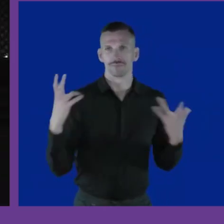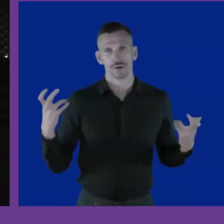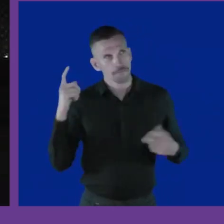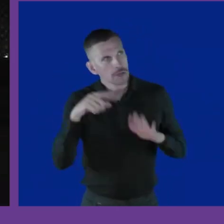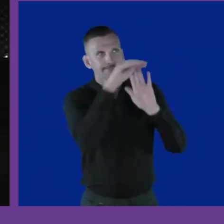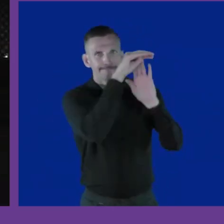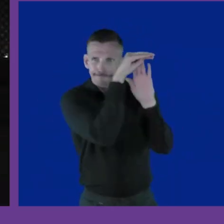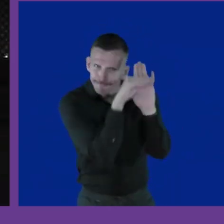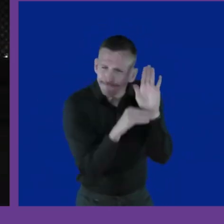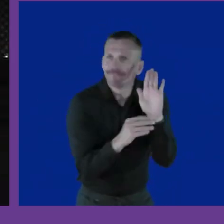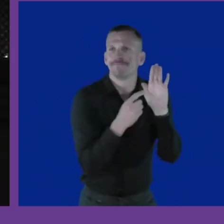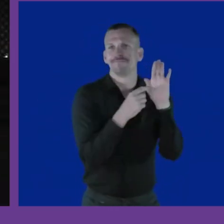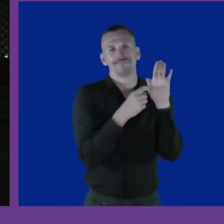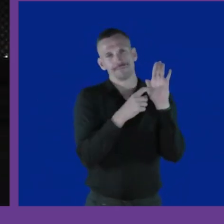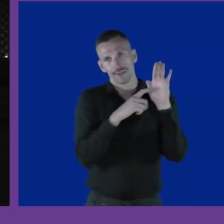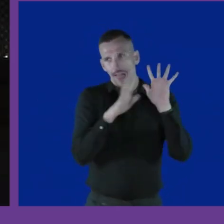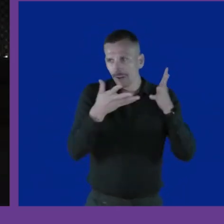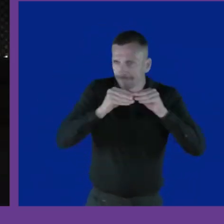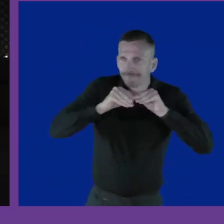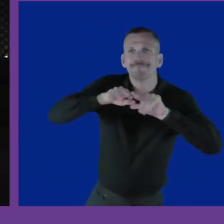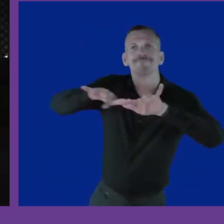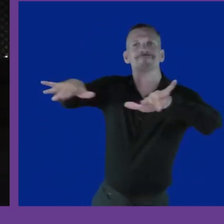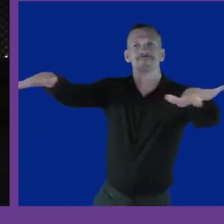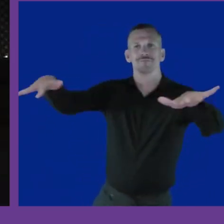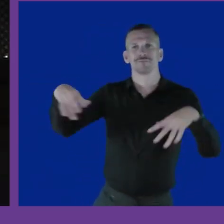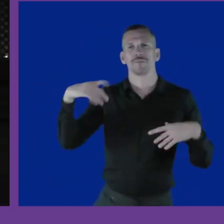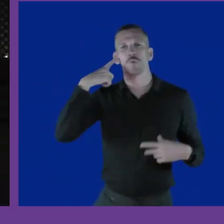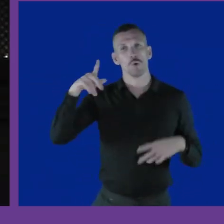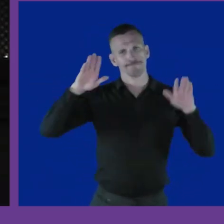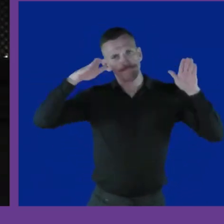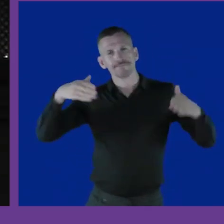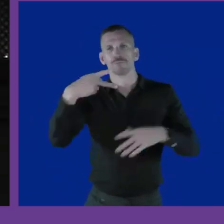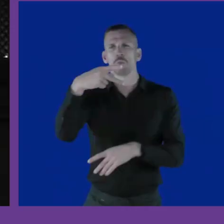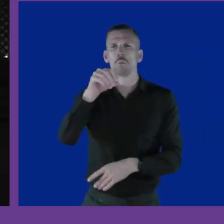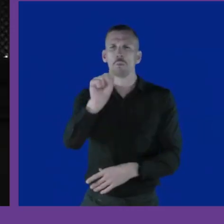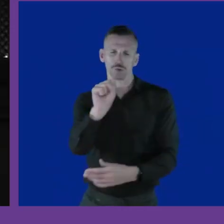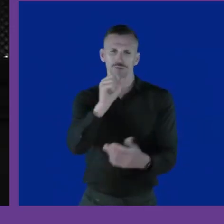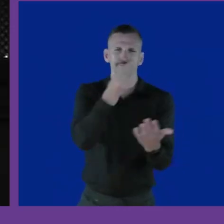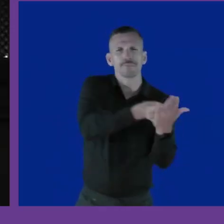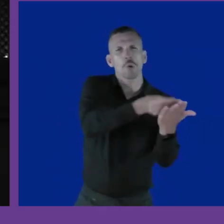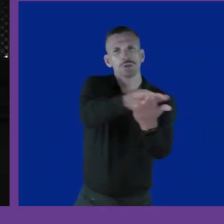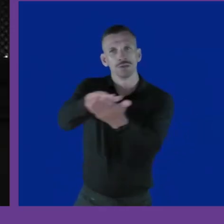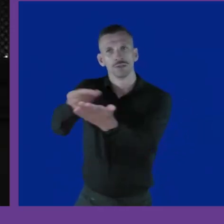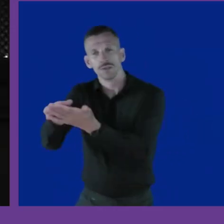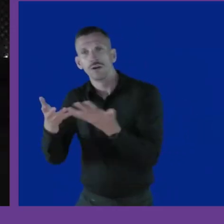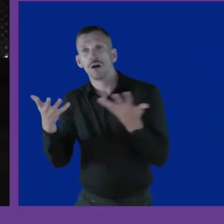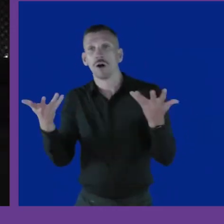which one would be the appropriate one for payment terminals, but that's the area where I would start